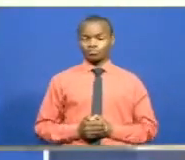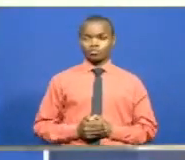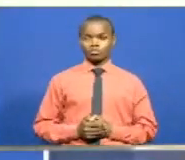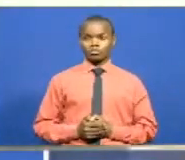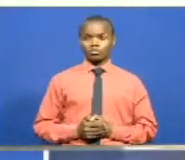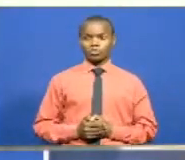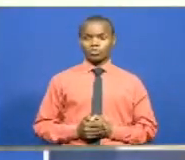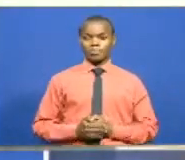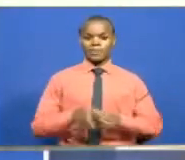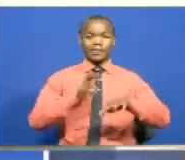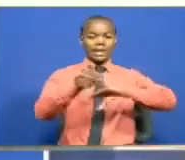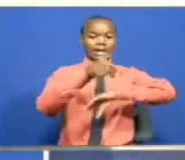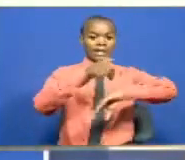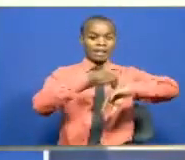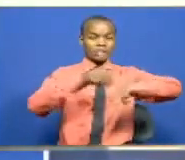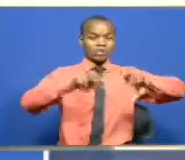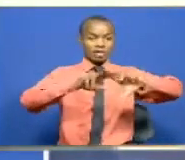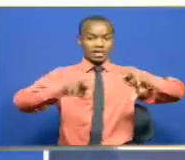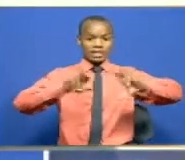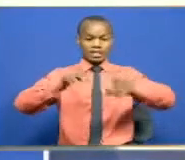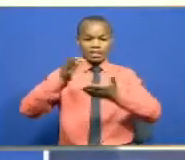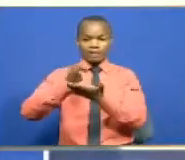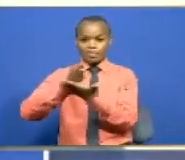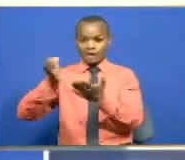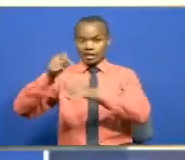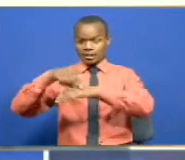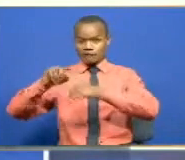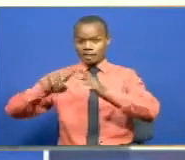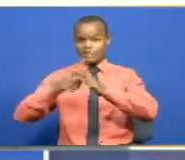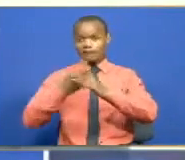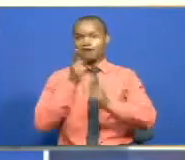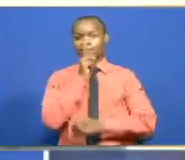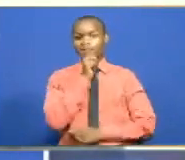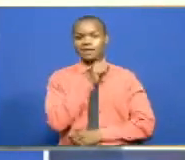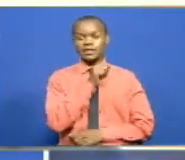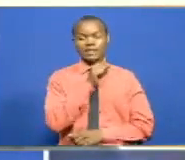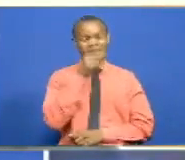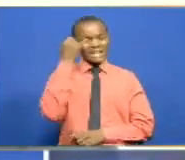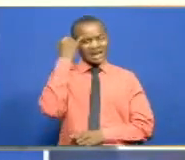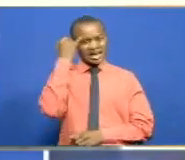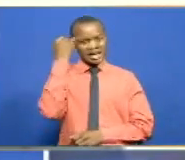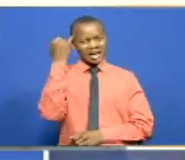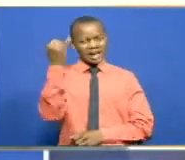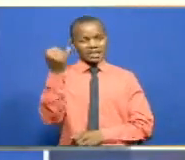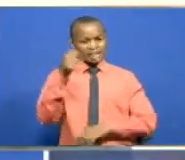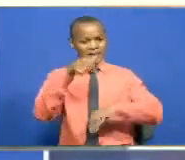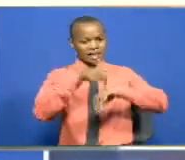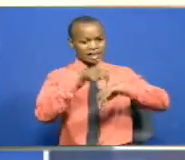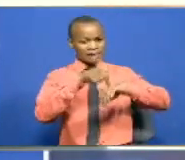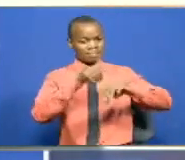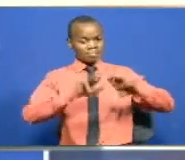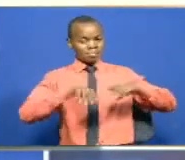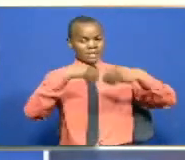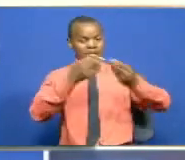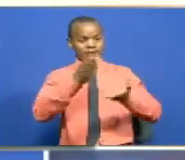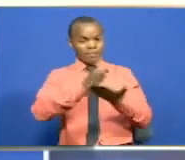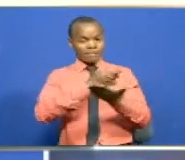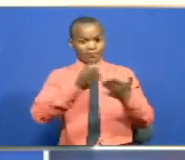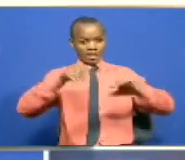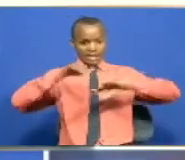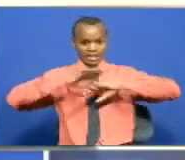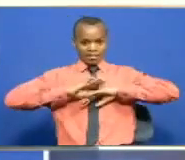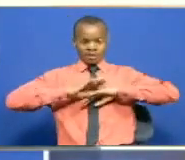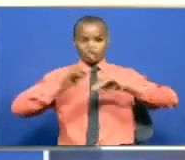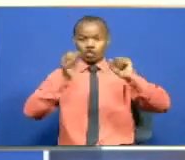When National Research Fund was established, the idea of giving it proper funding to take off was